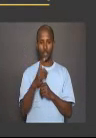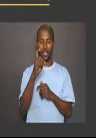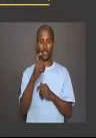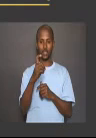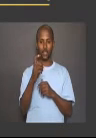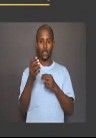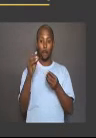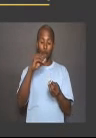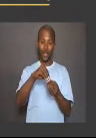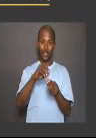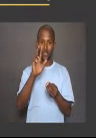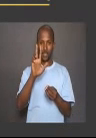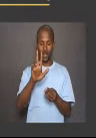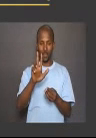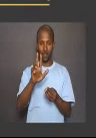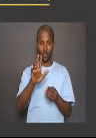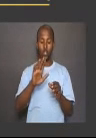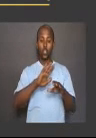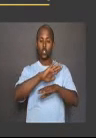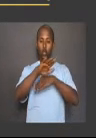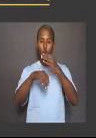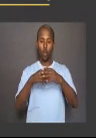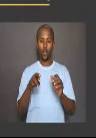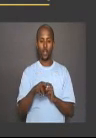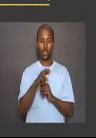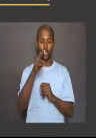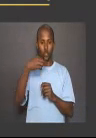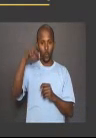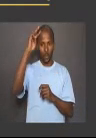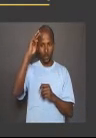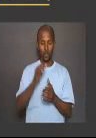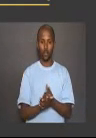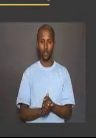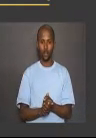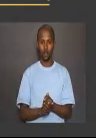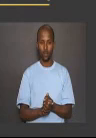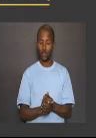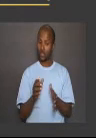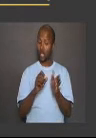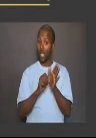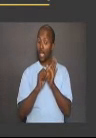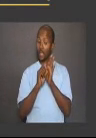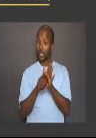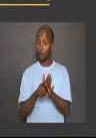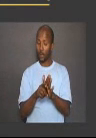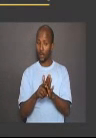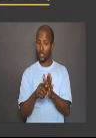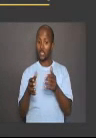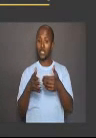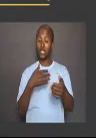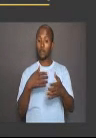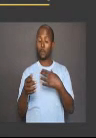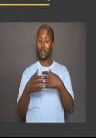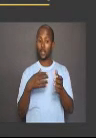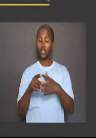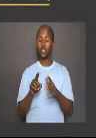x plus 3 the whole squared. This example is simpler than it